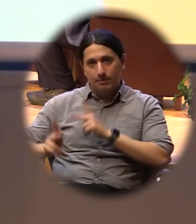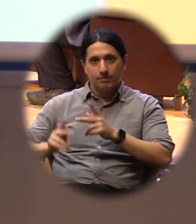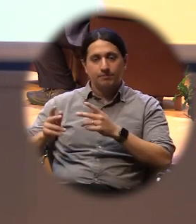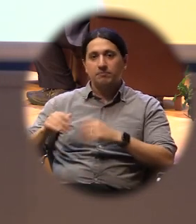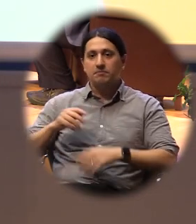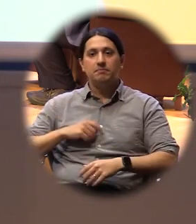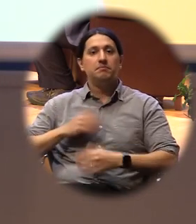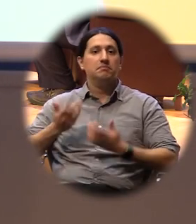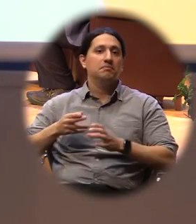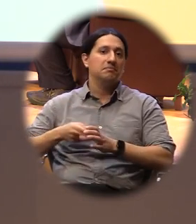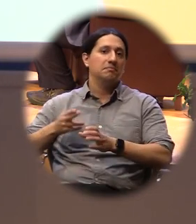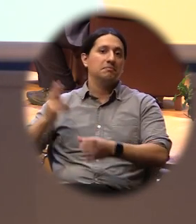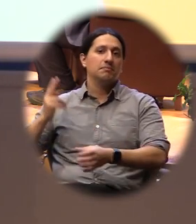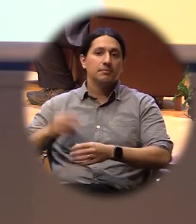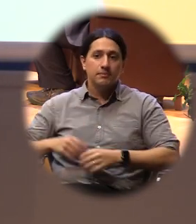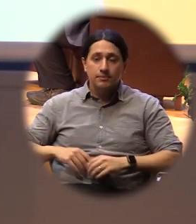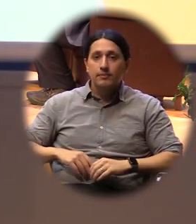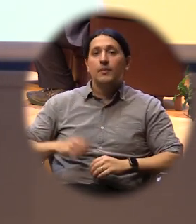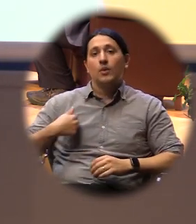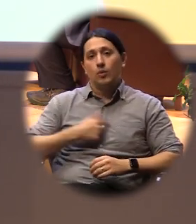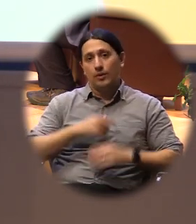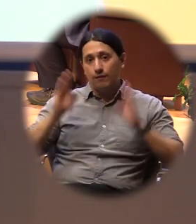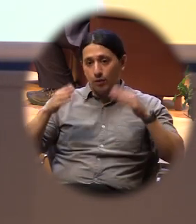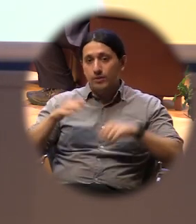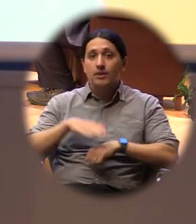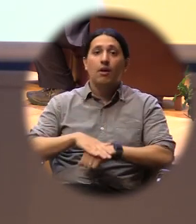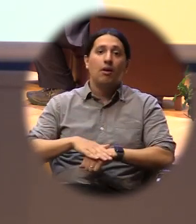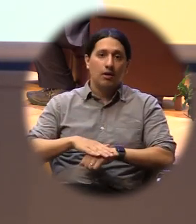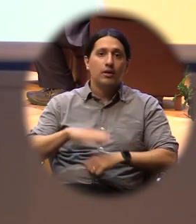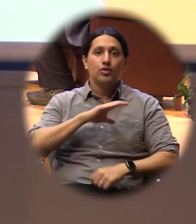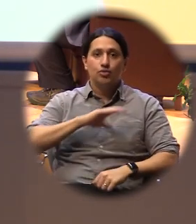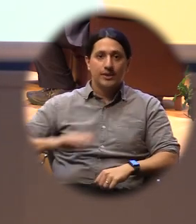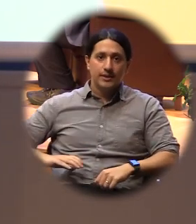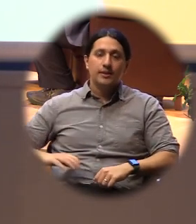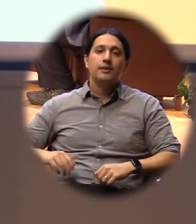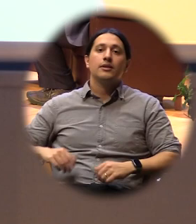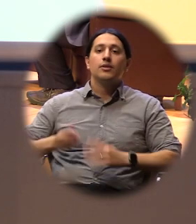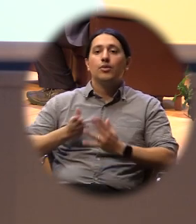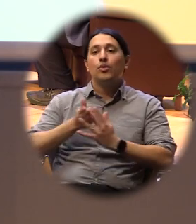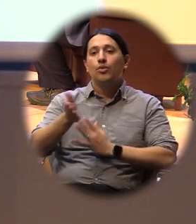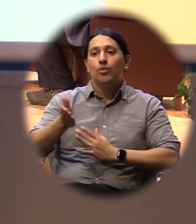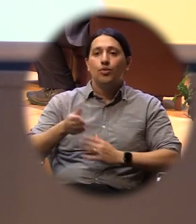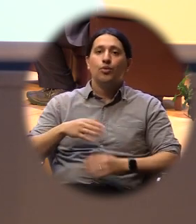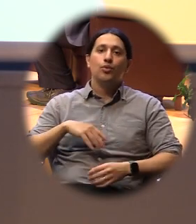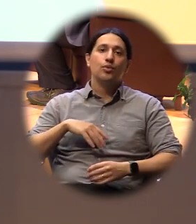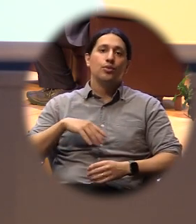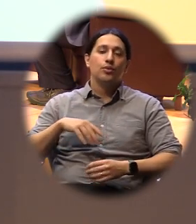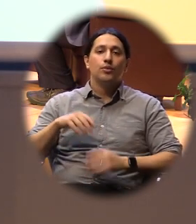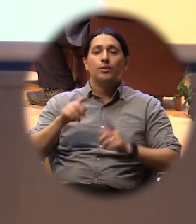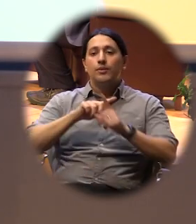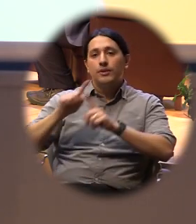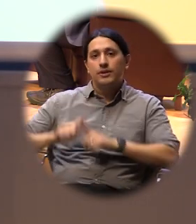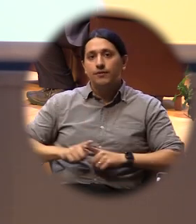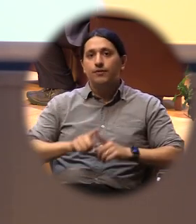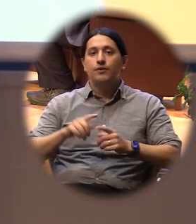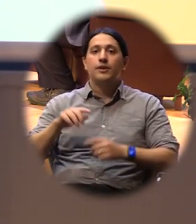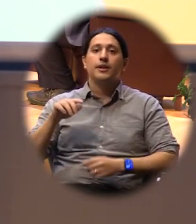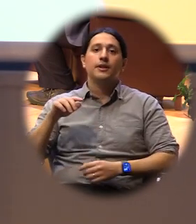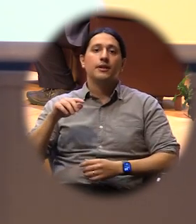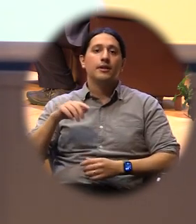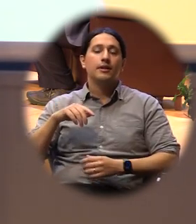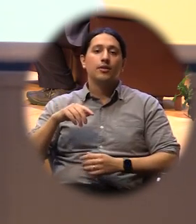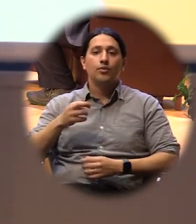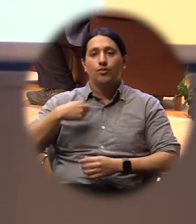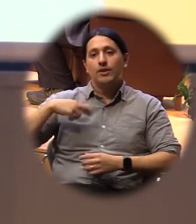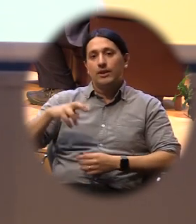we do focus on Christianity through our theological resources and through the theologically trained